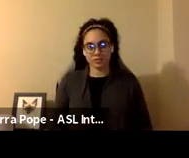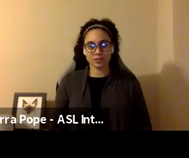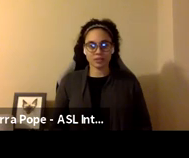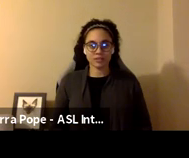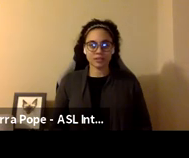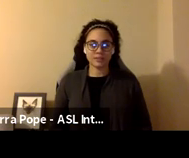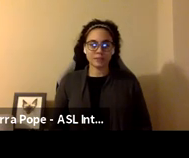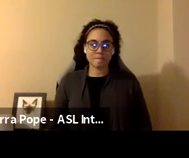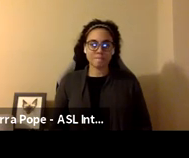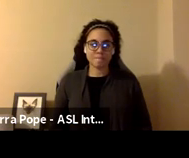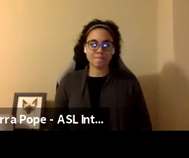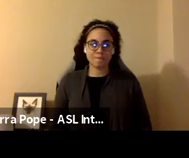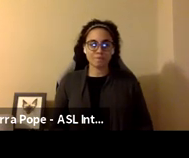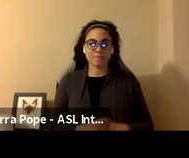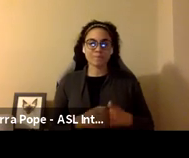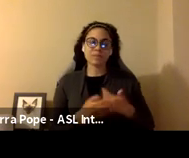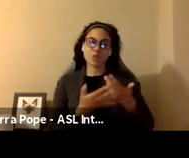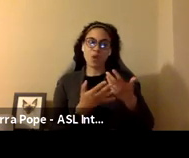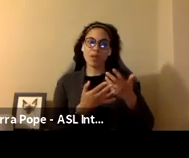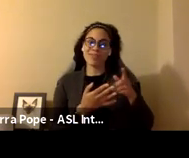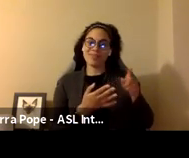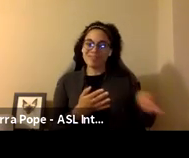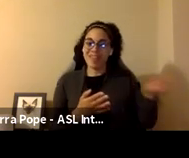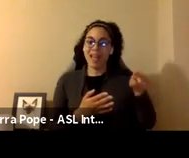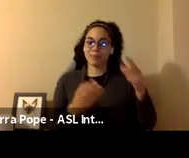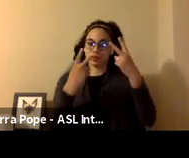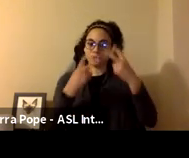them, making them think about it.